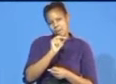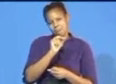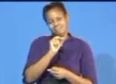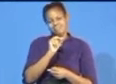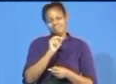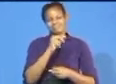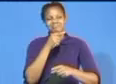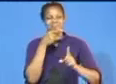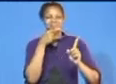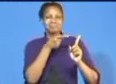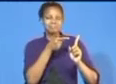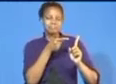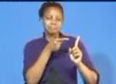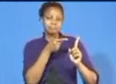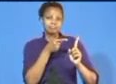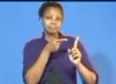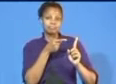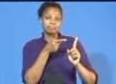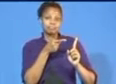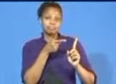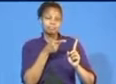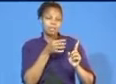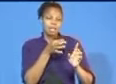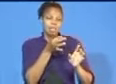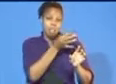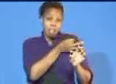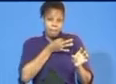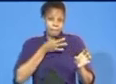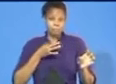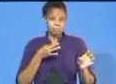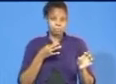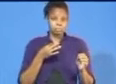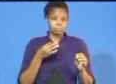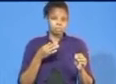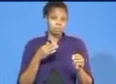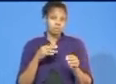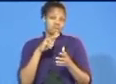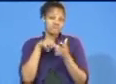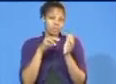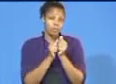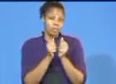me to 2 Kings chapter 5.